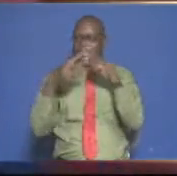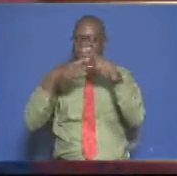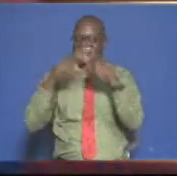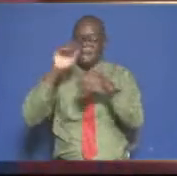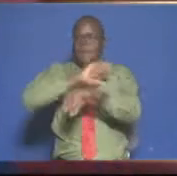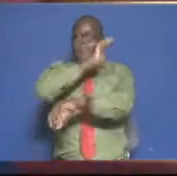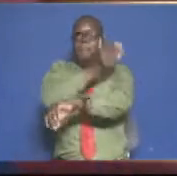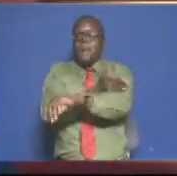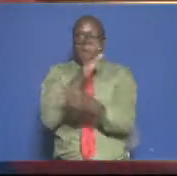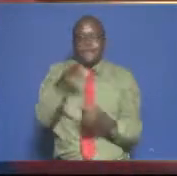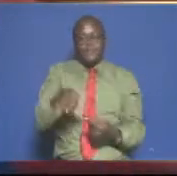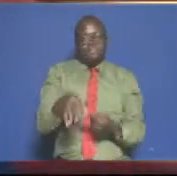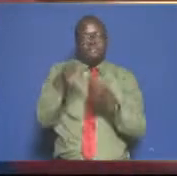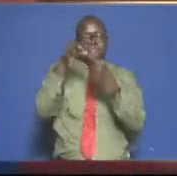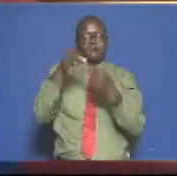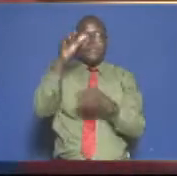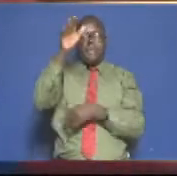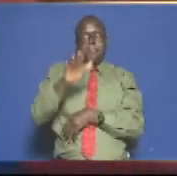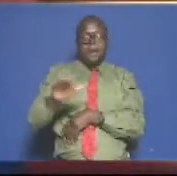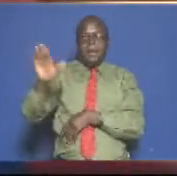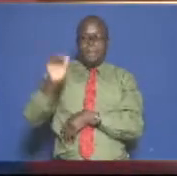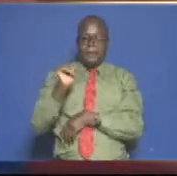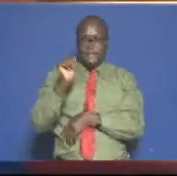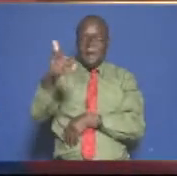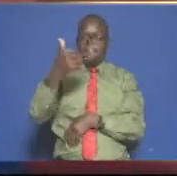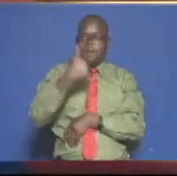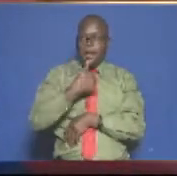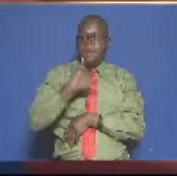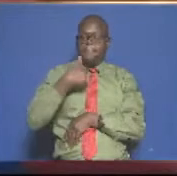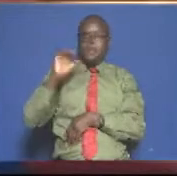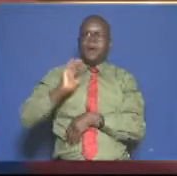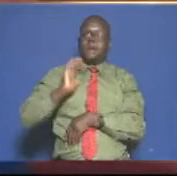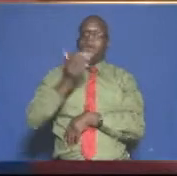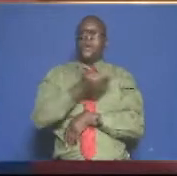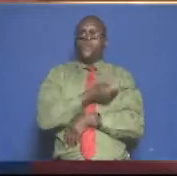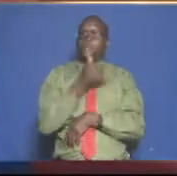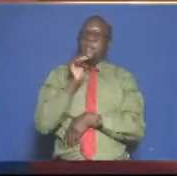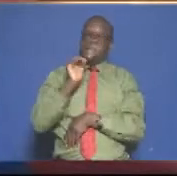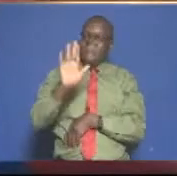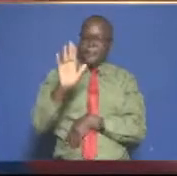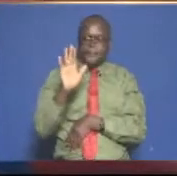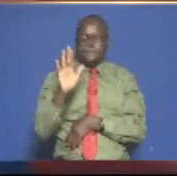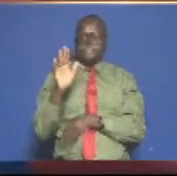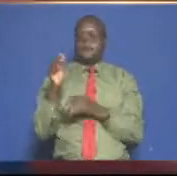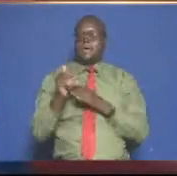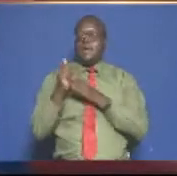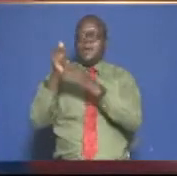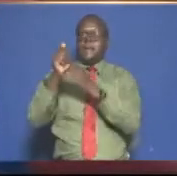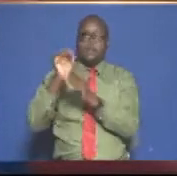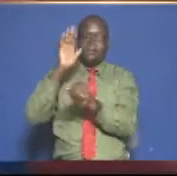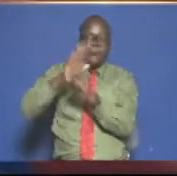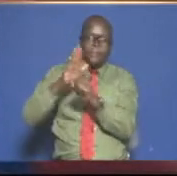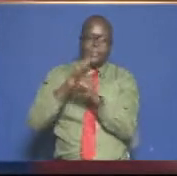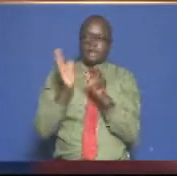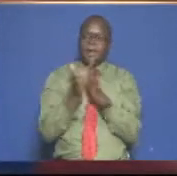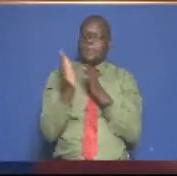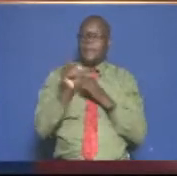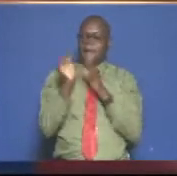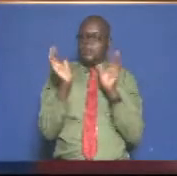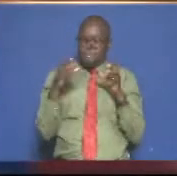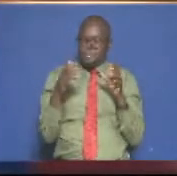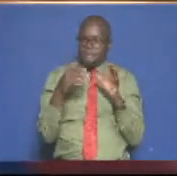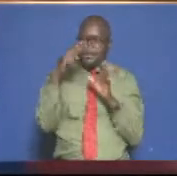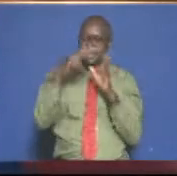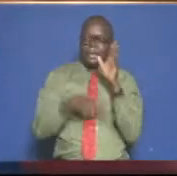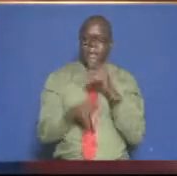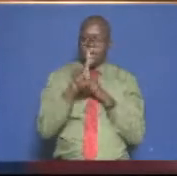privilege given to Parliament and its committees, and even the leader of majority and the leader of minority, if you read